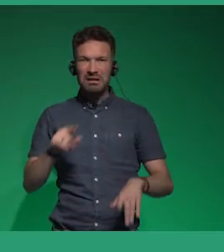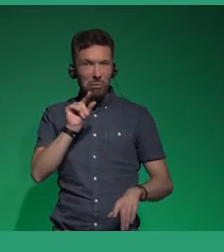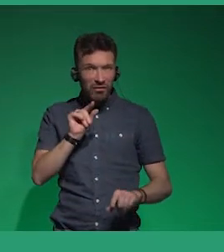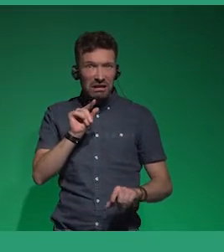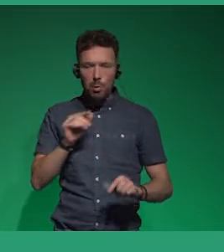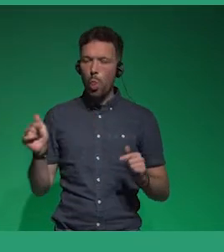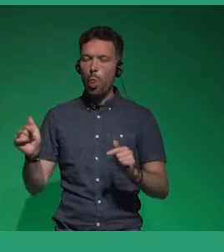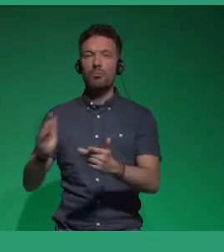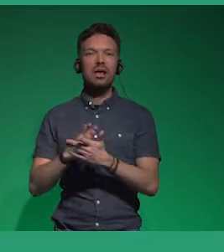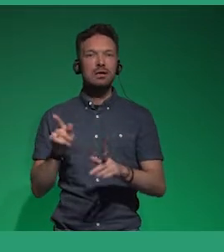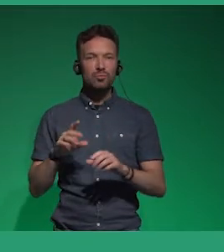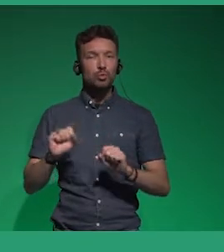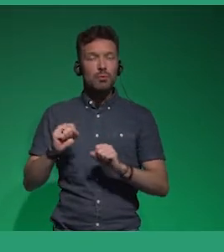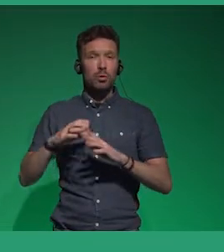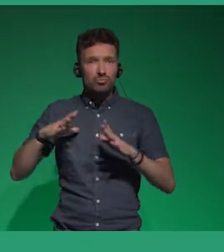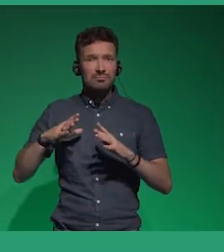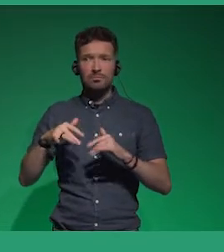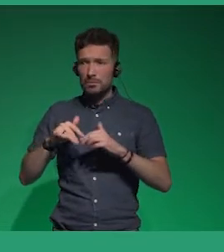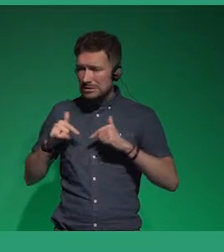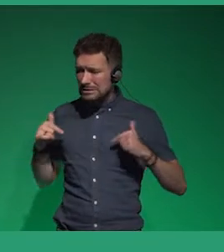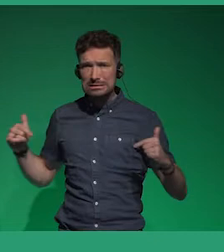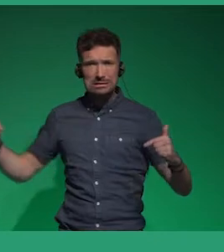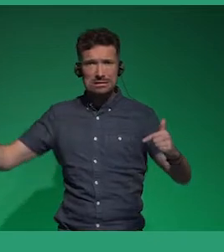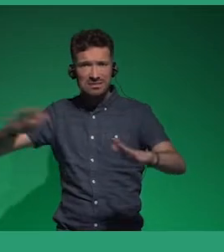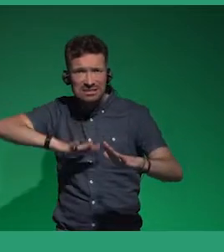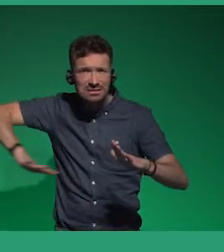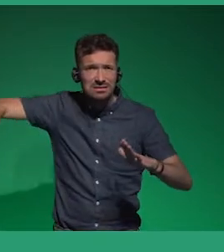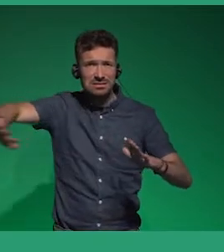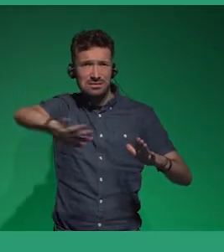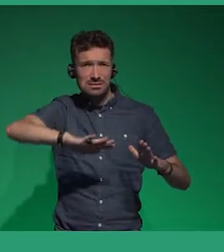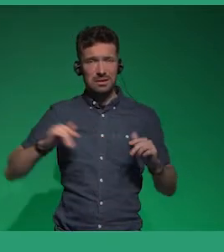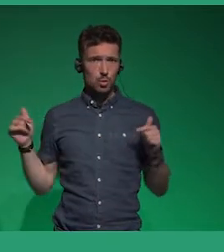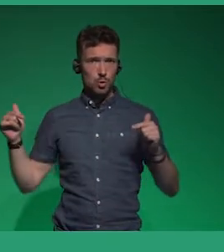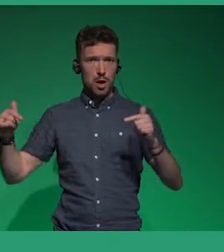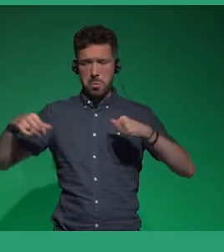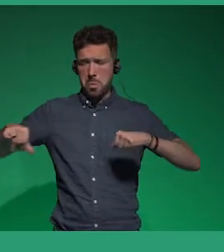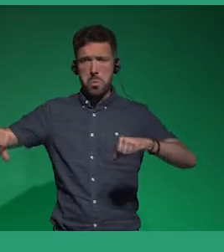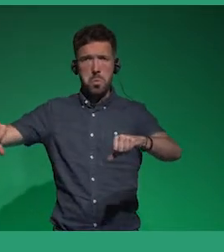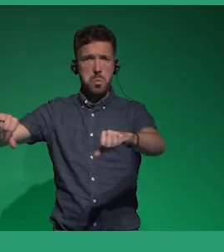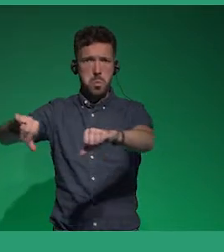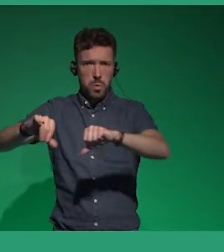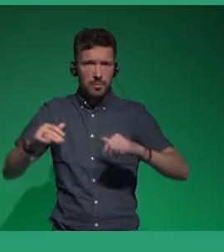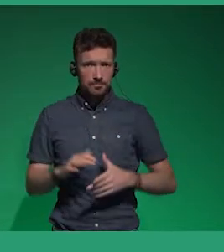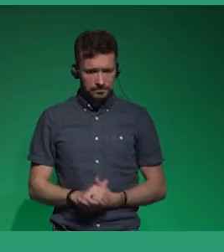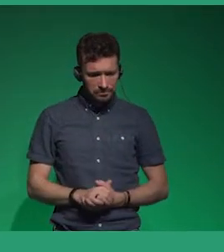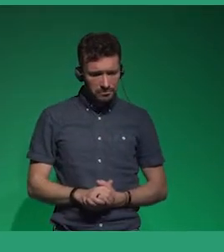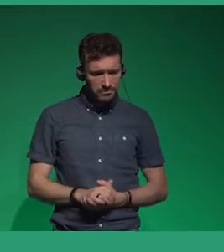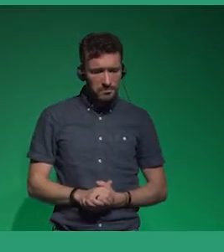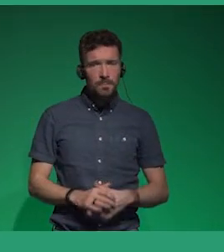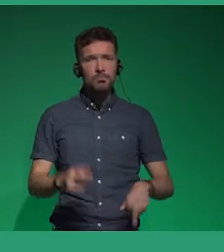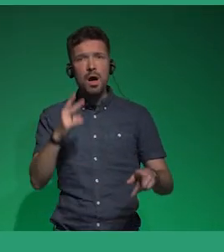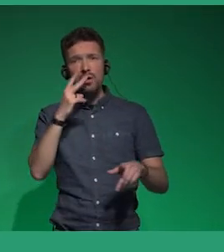green understory is rather short. So this is intensively managed weed control either by